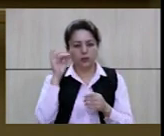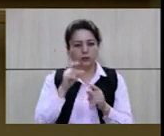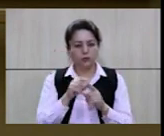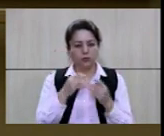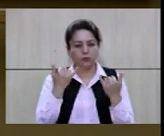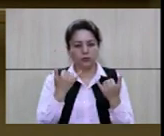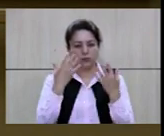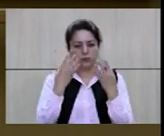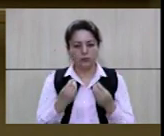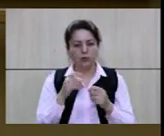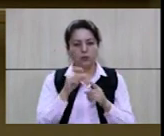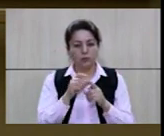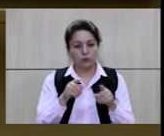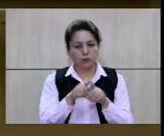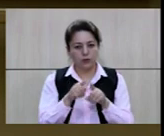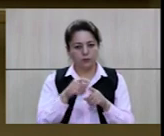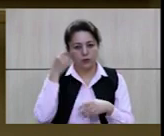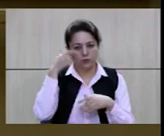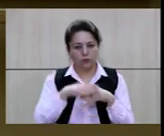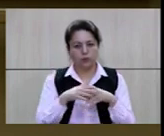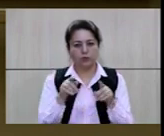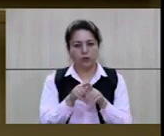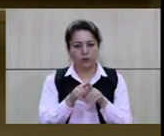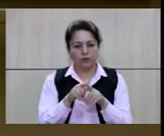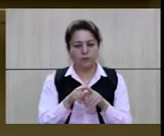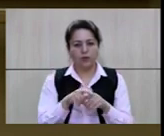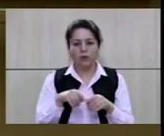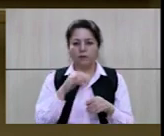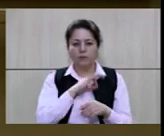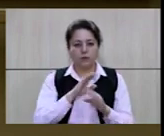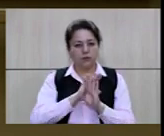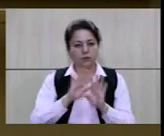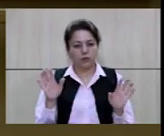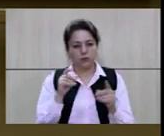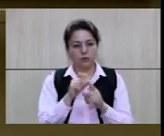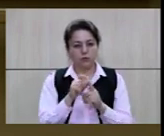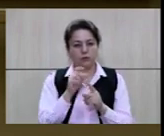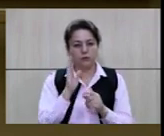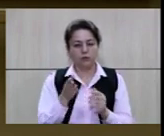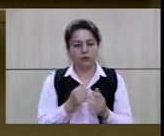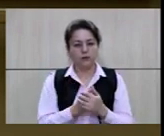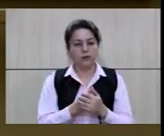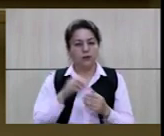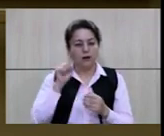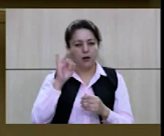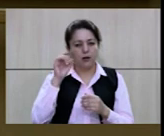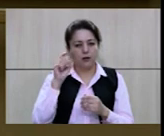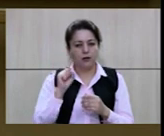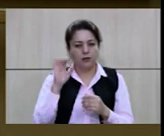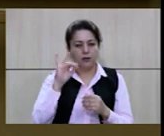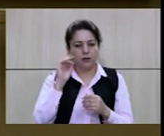bugungi kunda so'z ham, tushuncha ham iste'moldan chiqib ketgan so'zlar hisoblanadi. Arxaik so'zlar